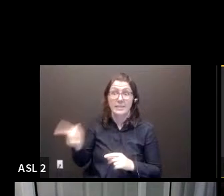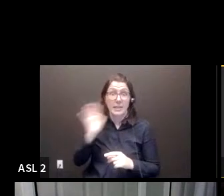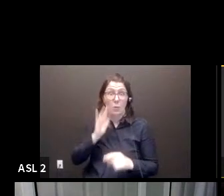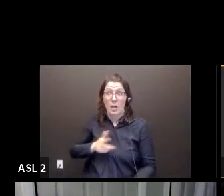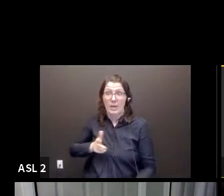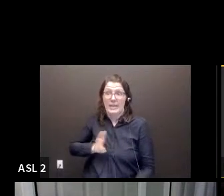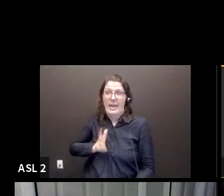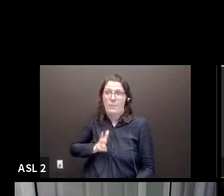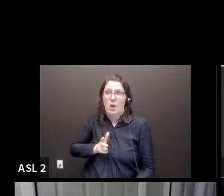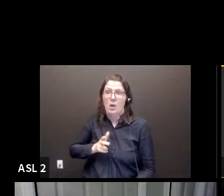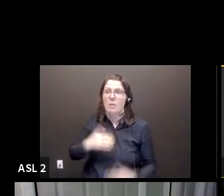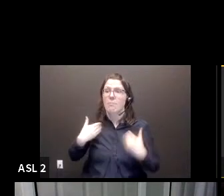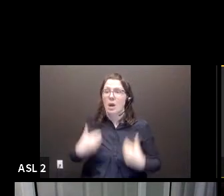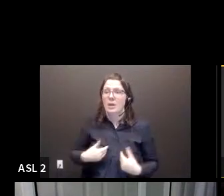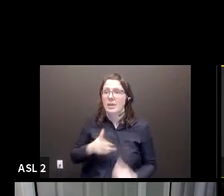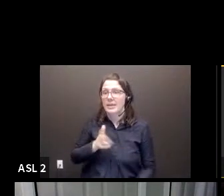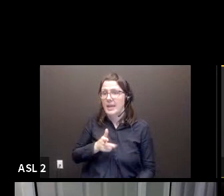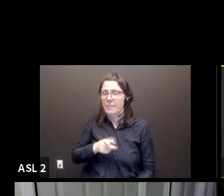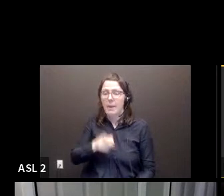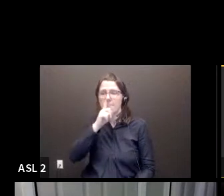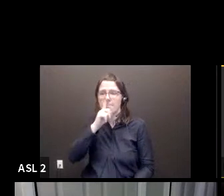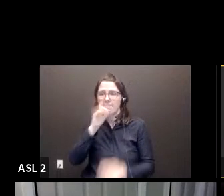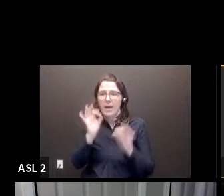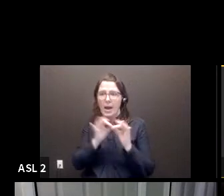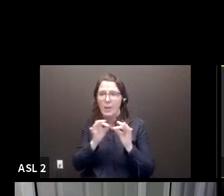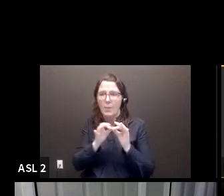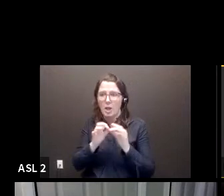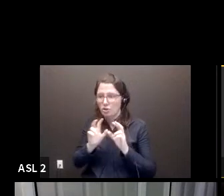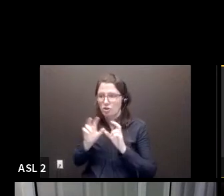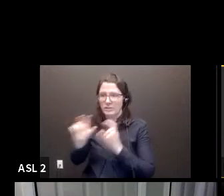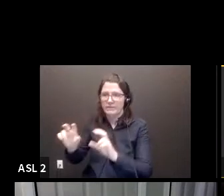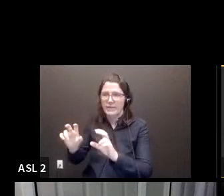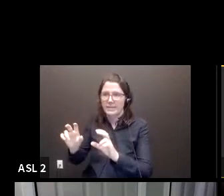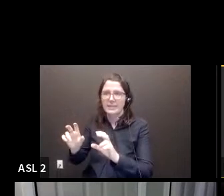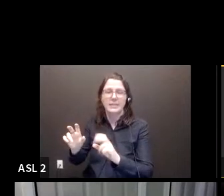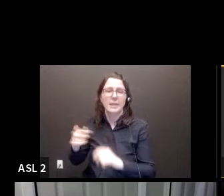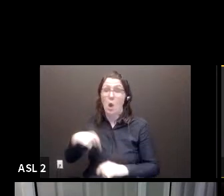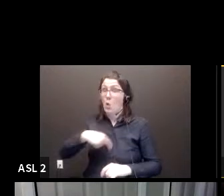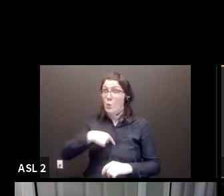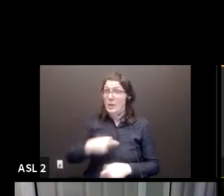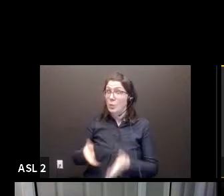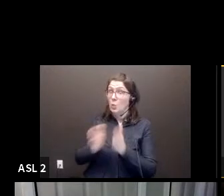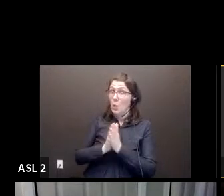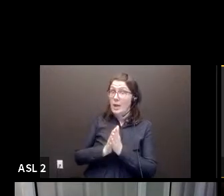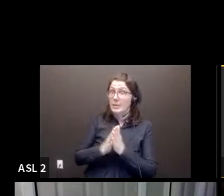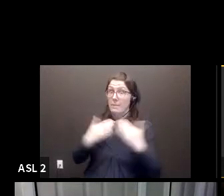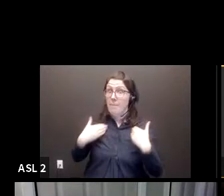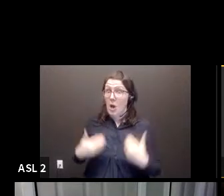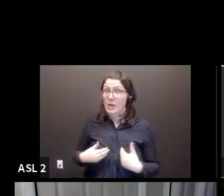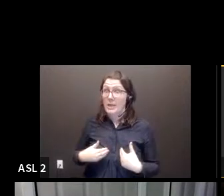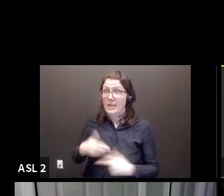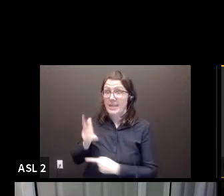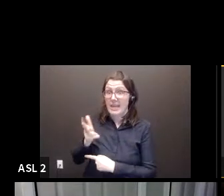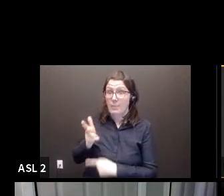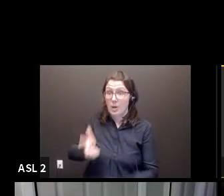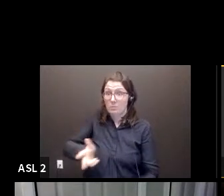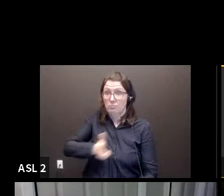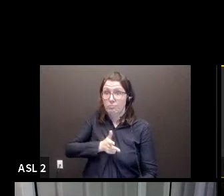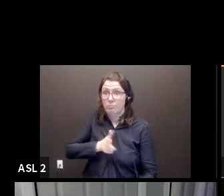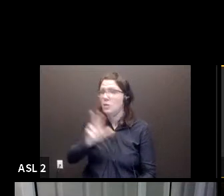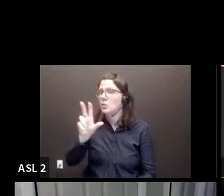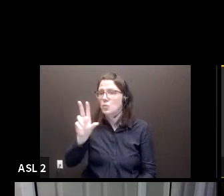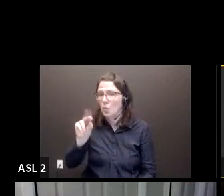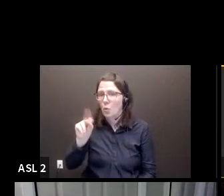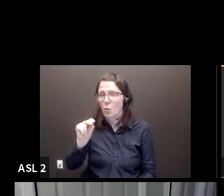no dollar amount for the body camera investment we are not asking for body cameras and this pilot project which will send